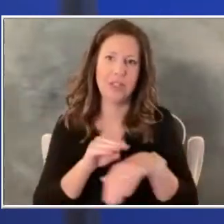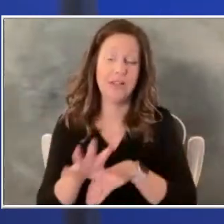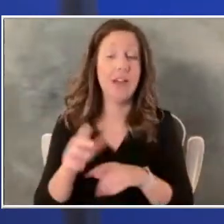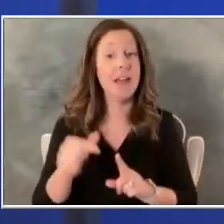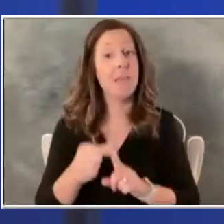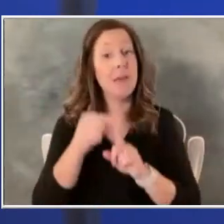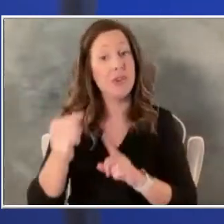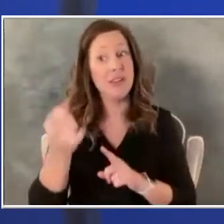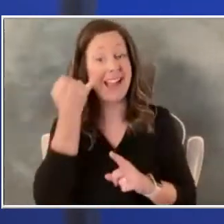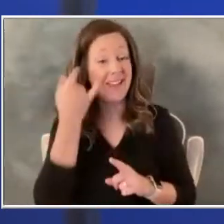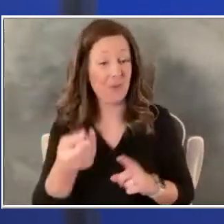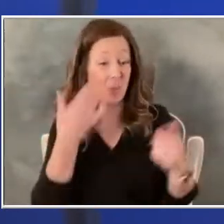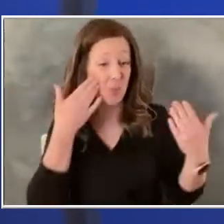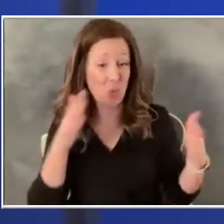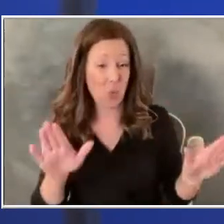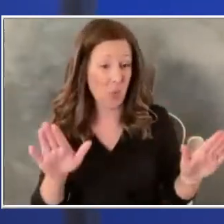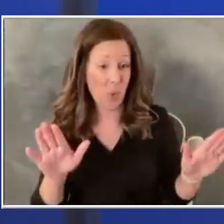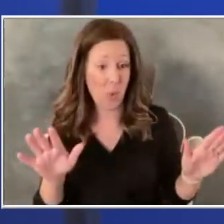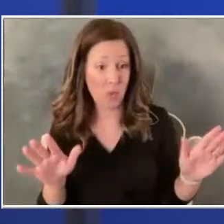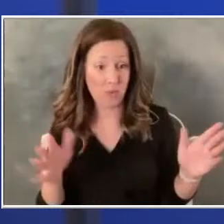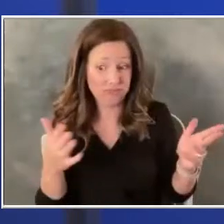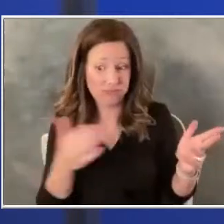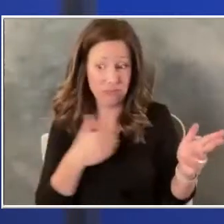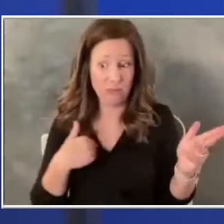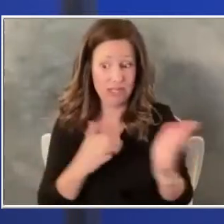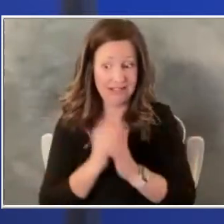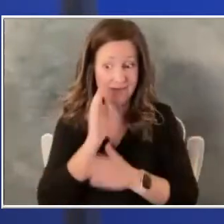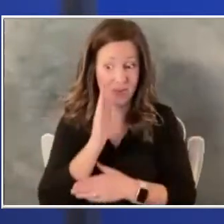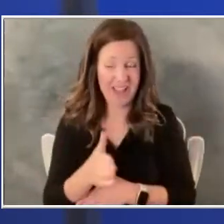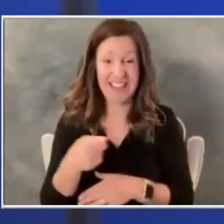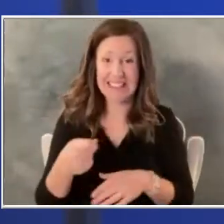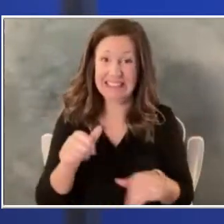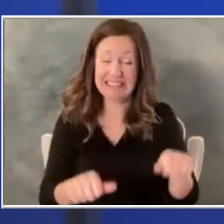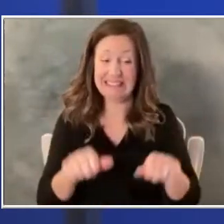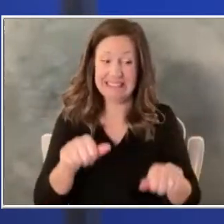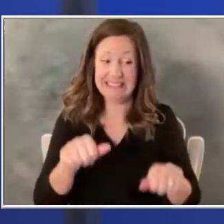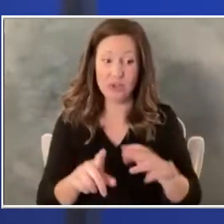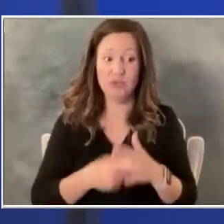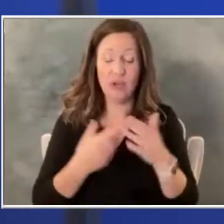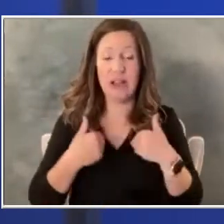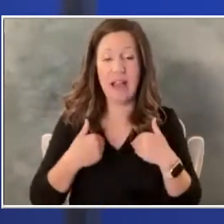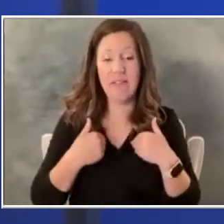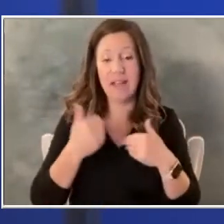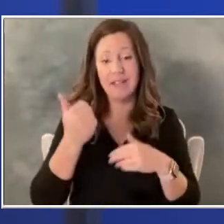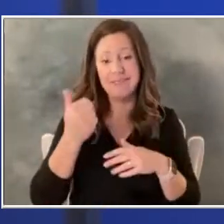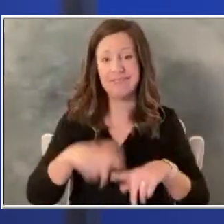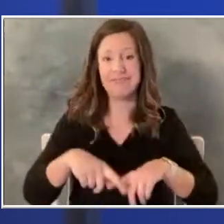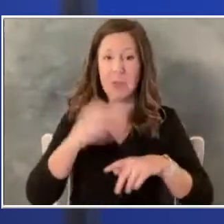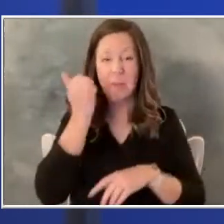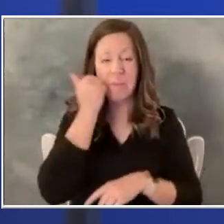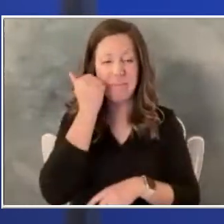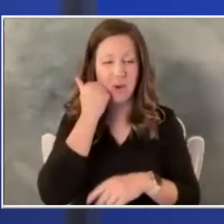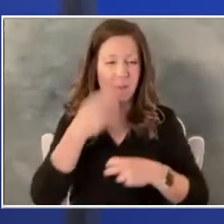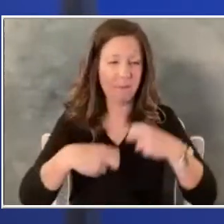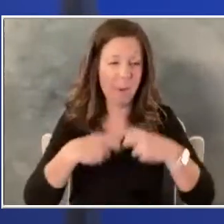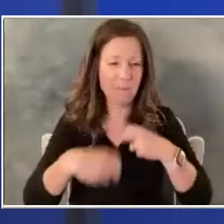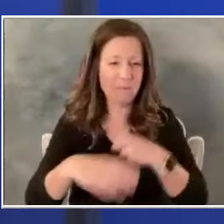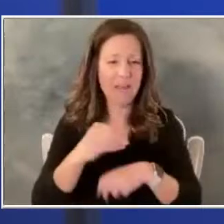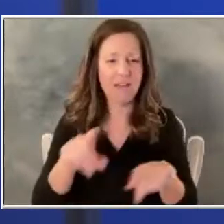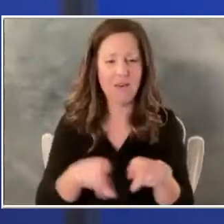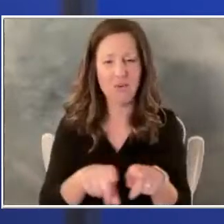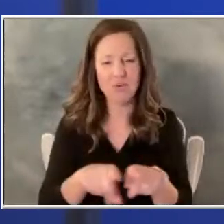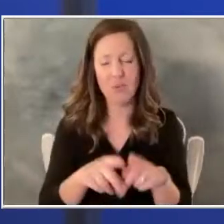cancer. You're a little reluctant to start having hot flashes and menstrual period problems. So there have been multiple